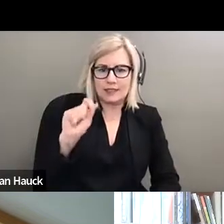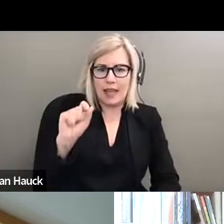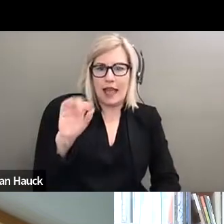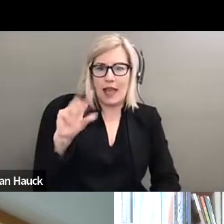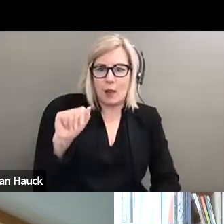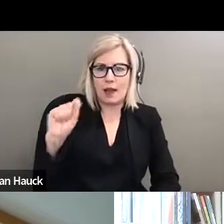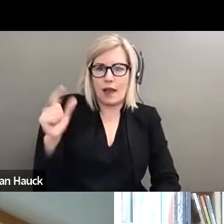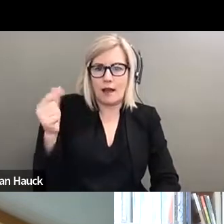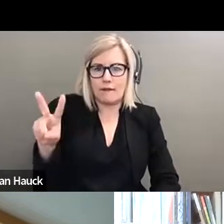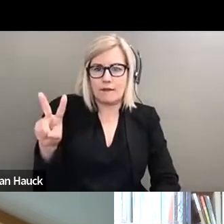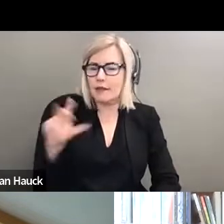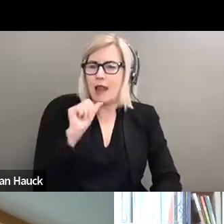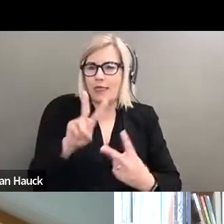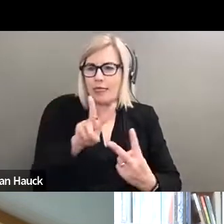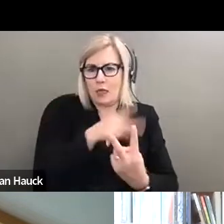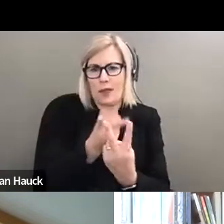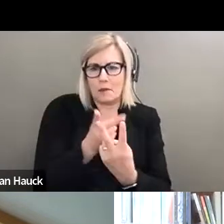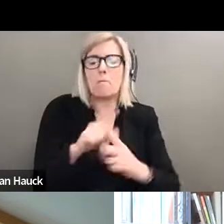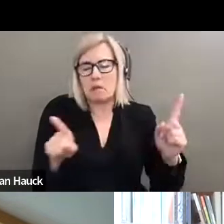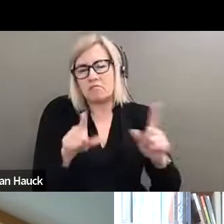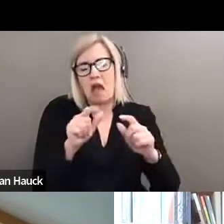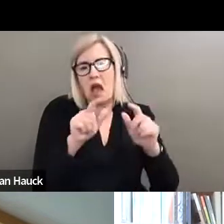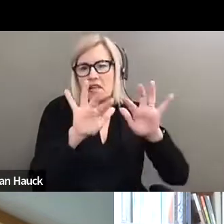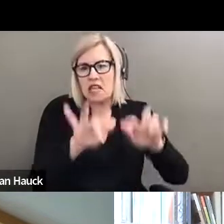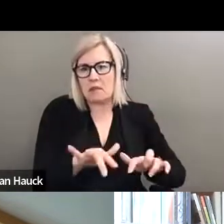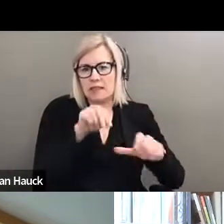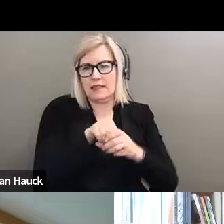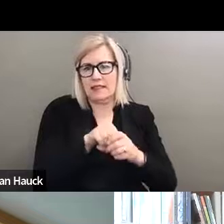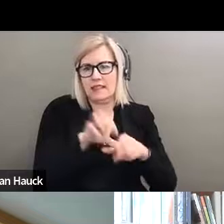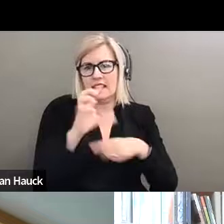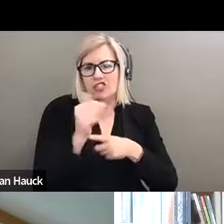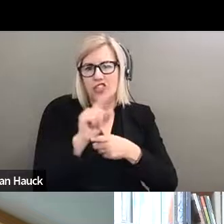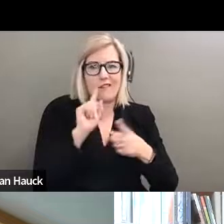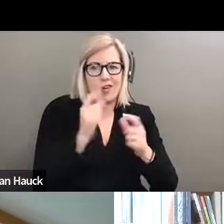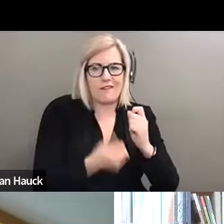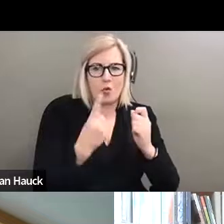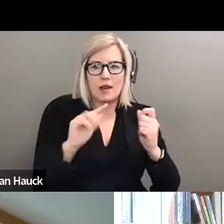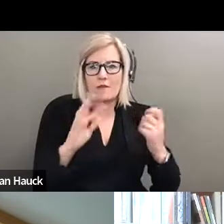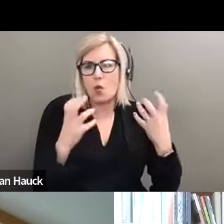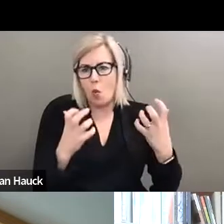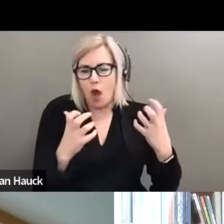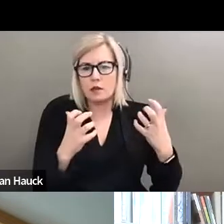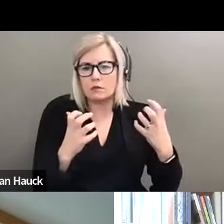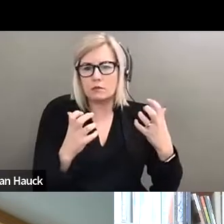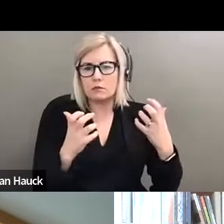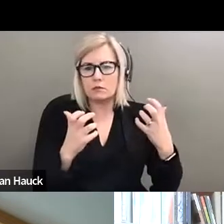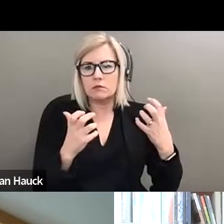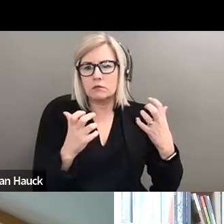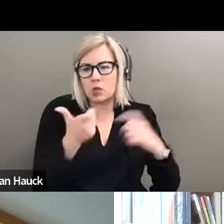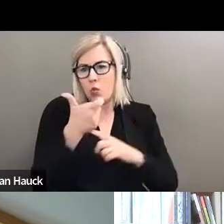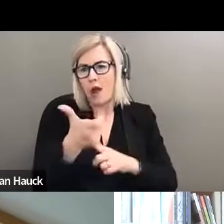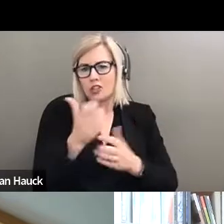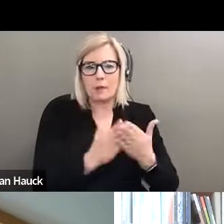legis.iowa.gov, not Iowa Legis, but it's in the link is in the chat. If you wanted to go see some of the bills